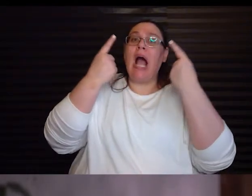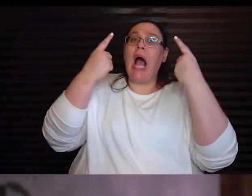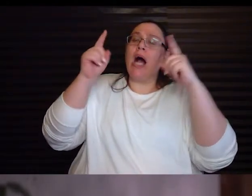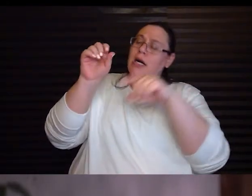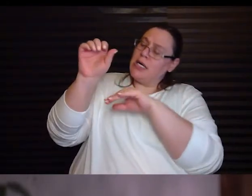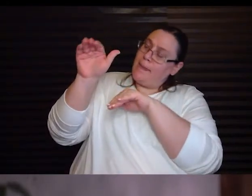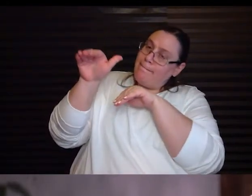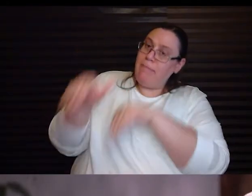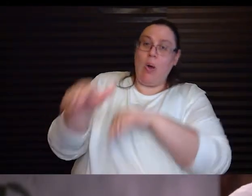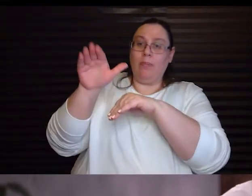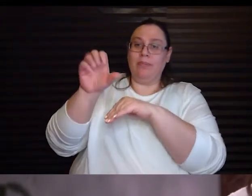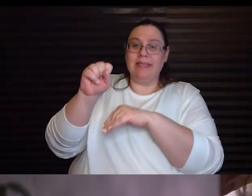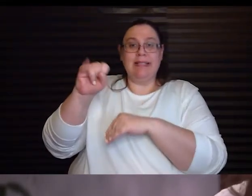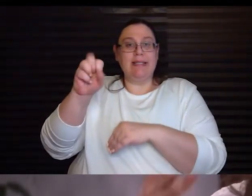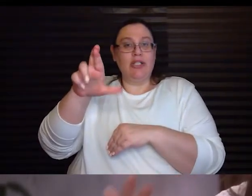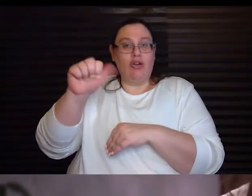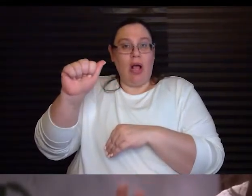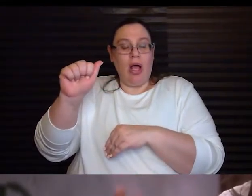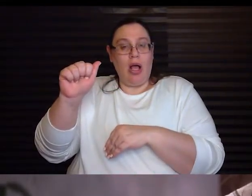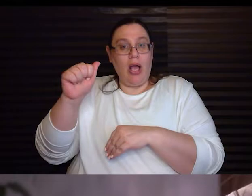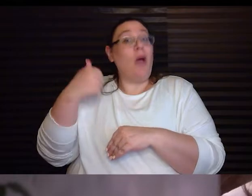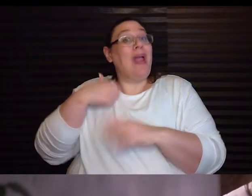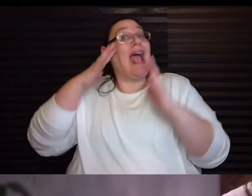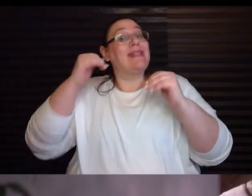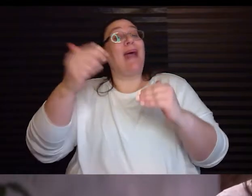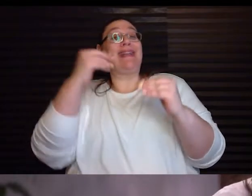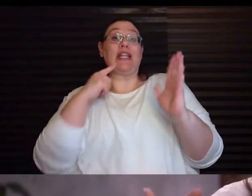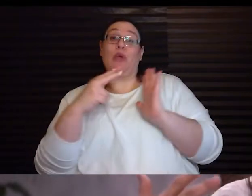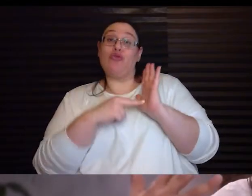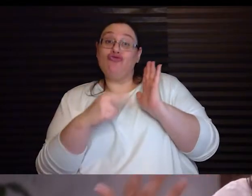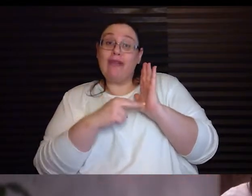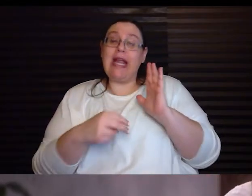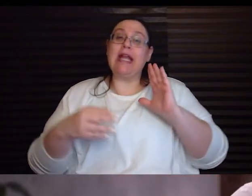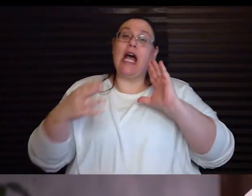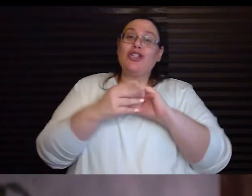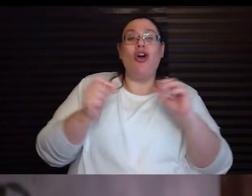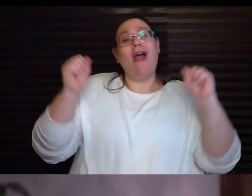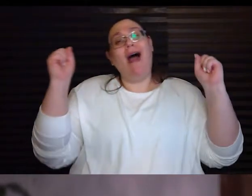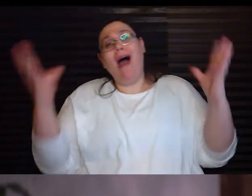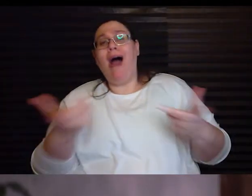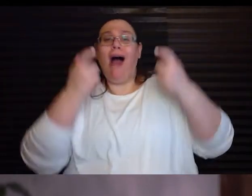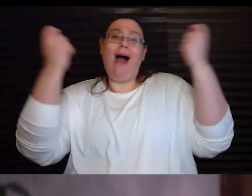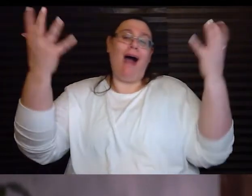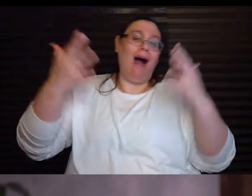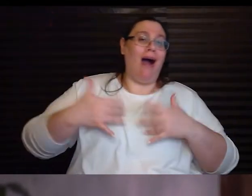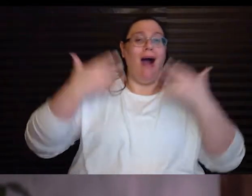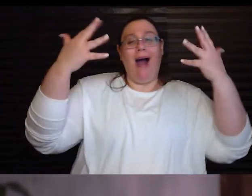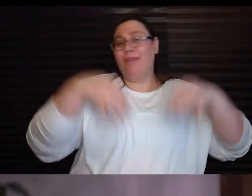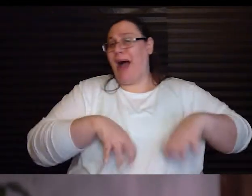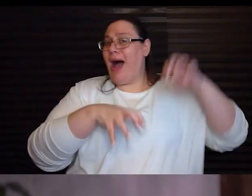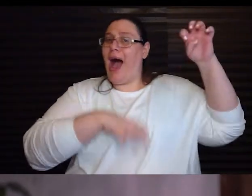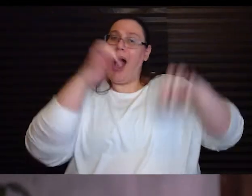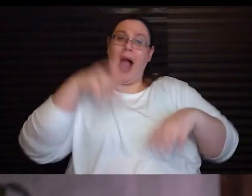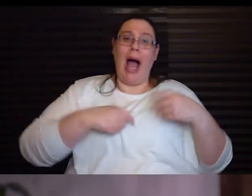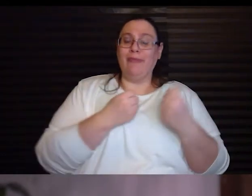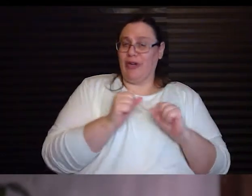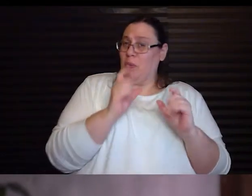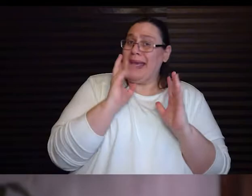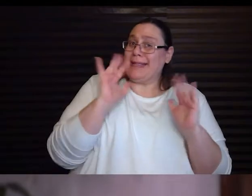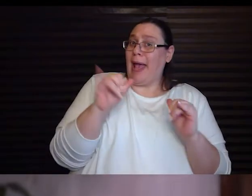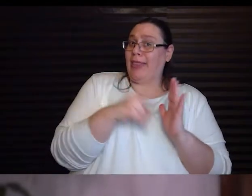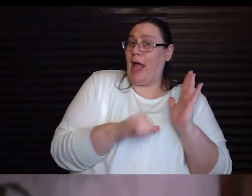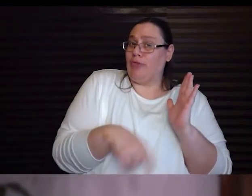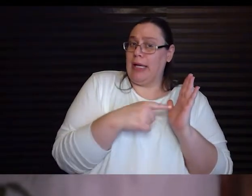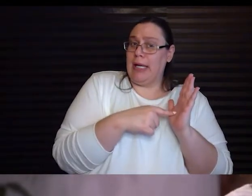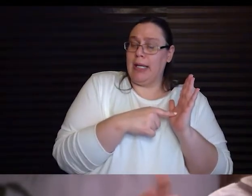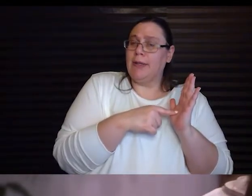able to defeat Sisera, and we expect to read a story of great celebration. They are free at last.